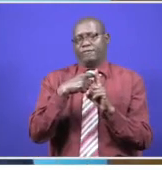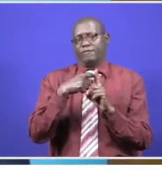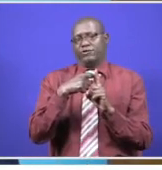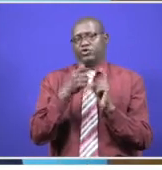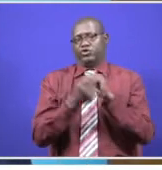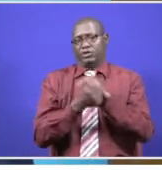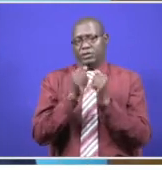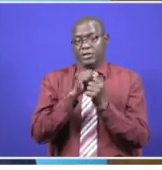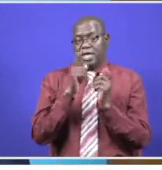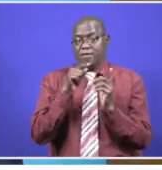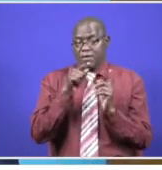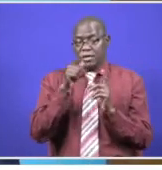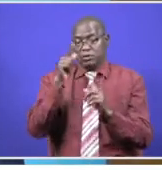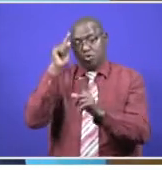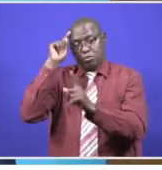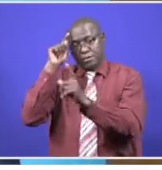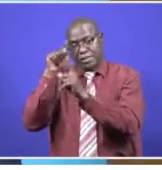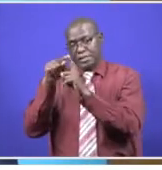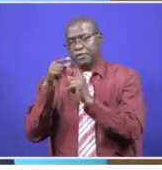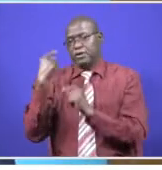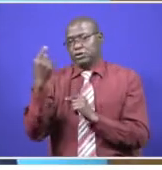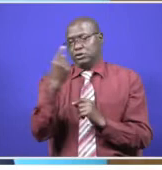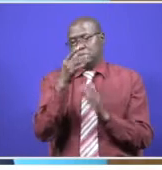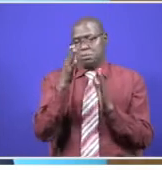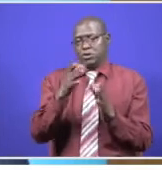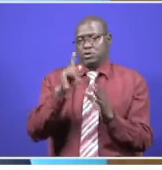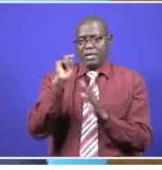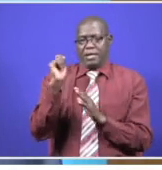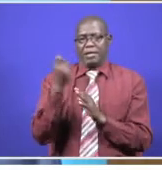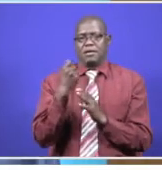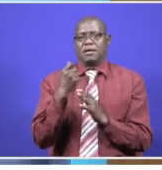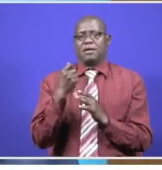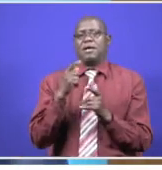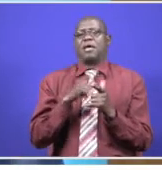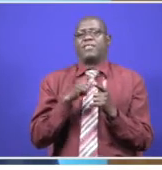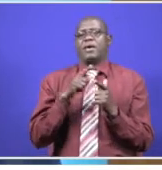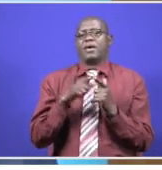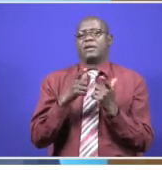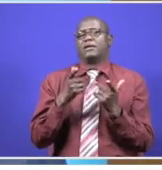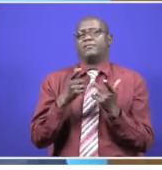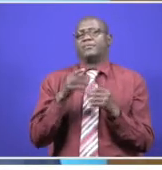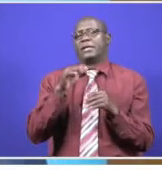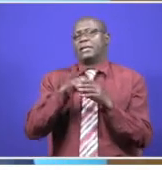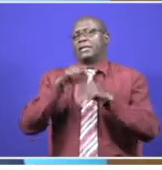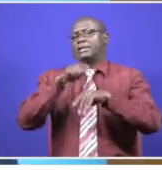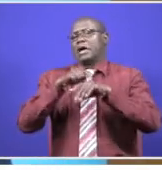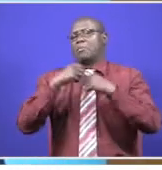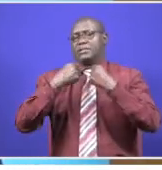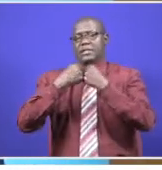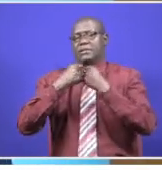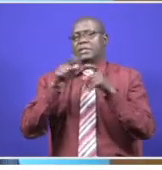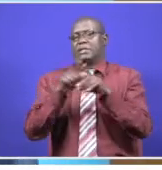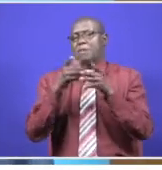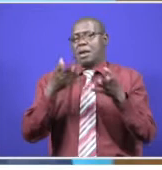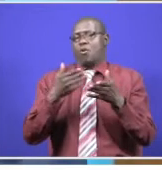of every person in this country of Kenya, then even in a time of the challenges we are having, like now the